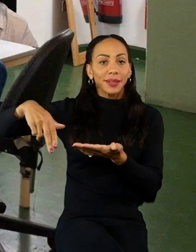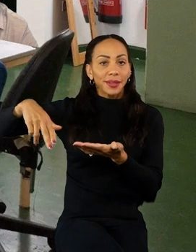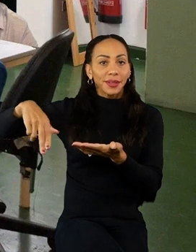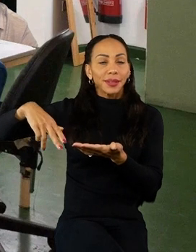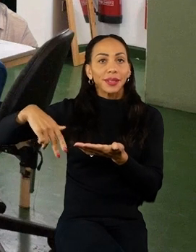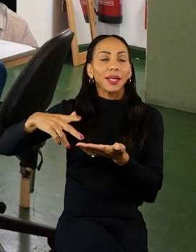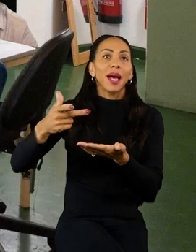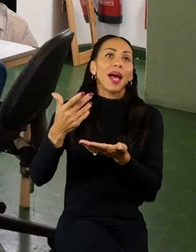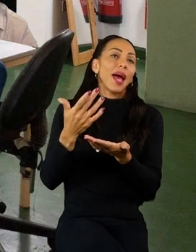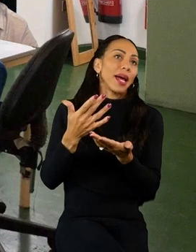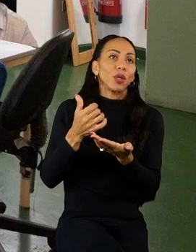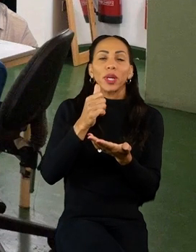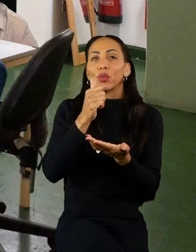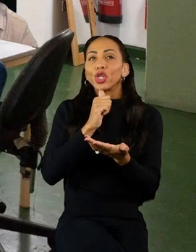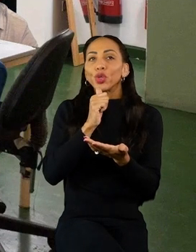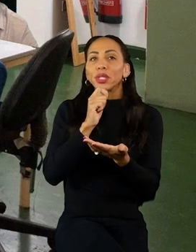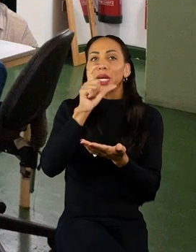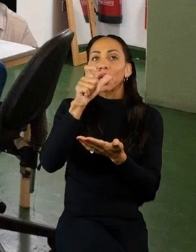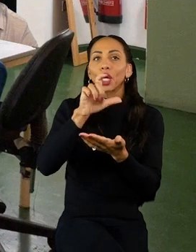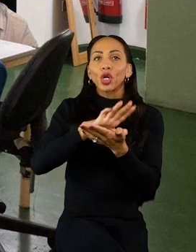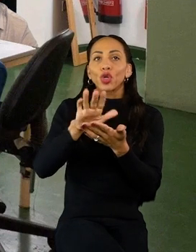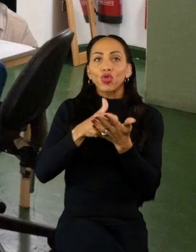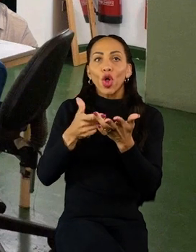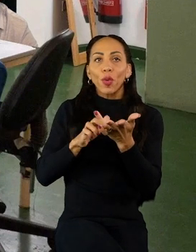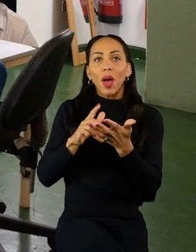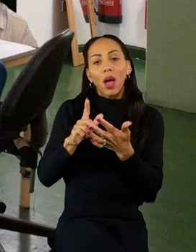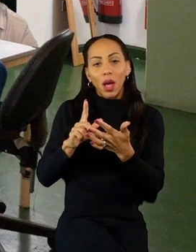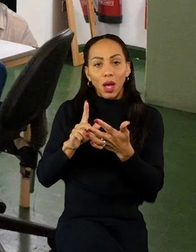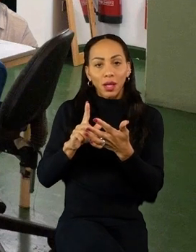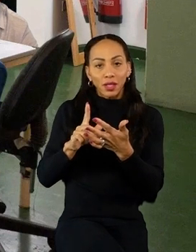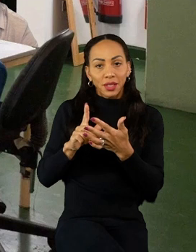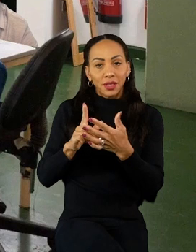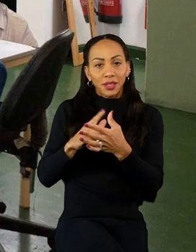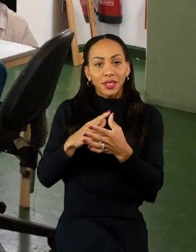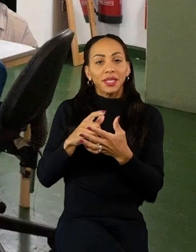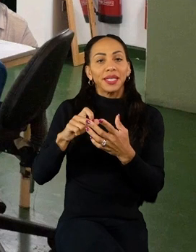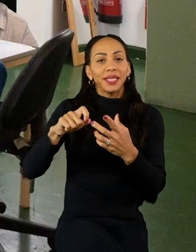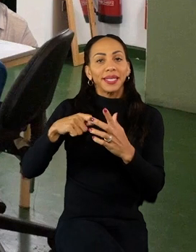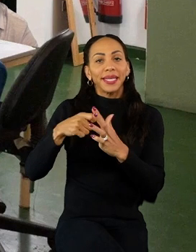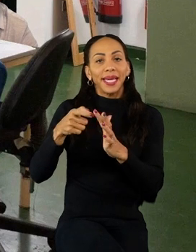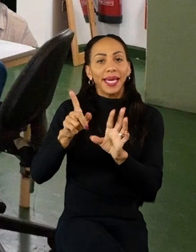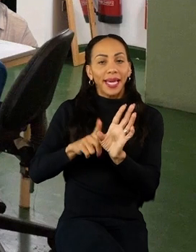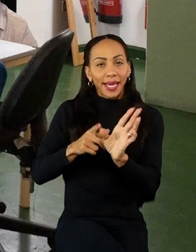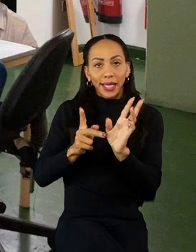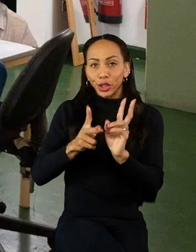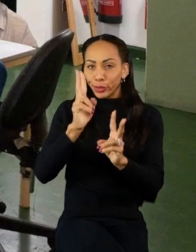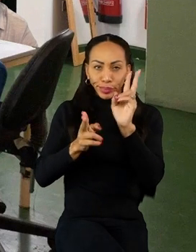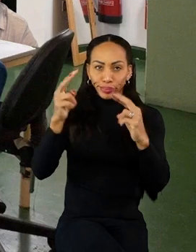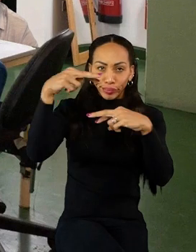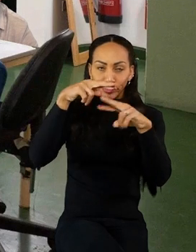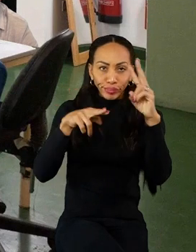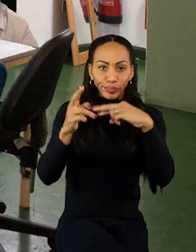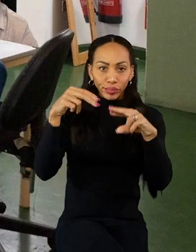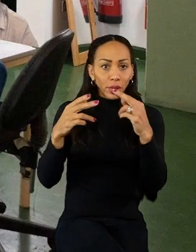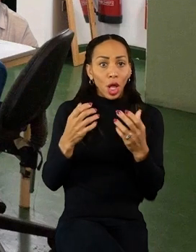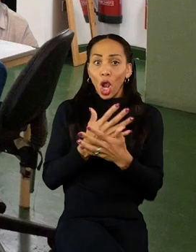sort of painting with blue and green paints to chroma key things out. And a lot of the companies hadn't ever